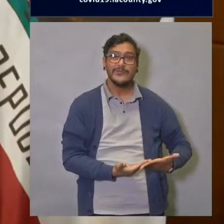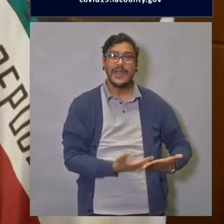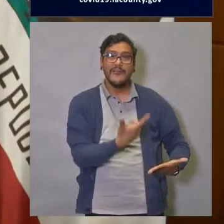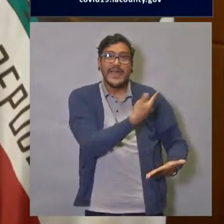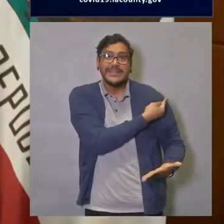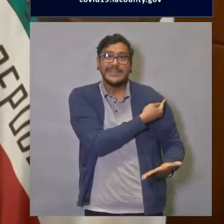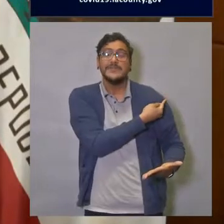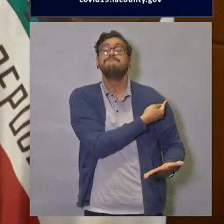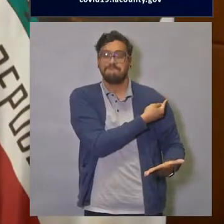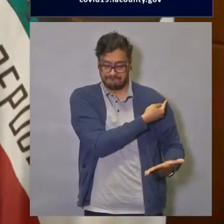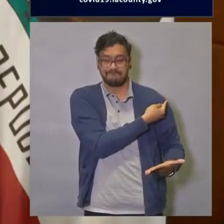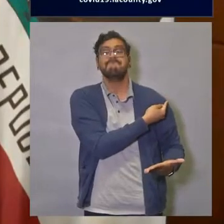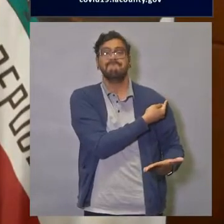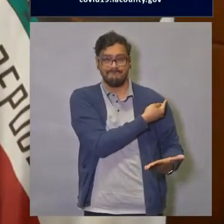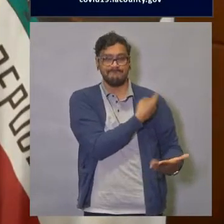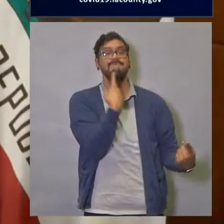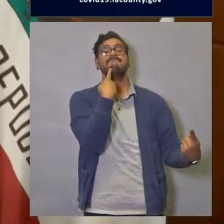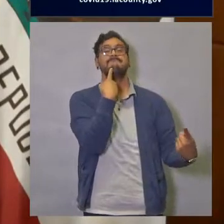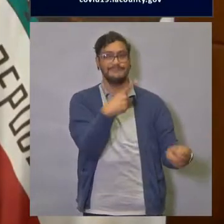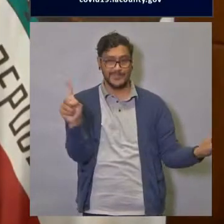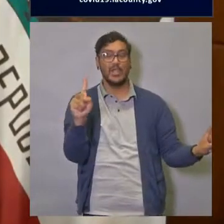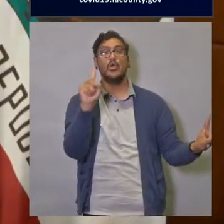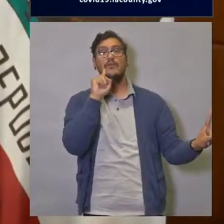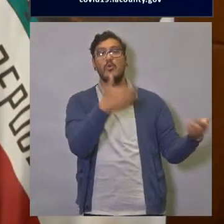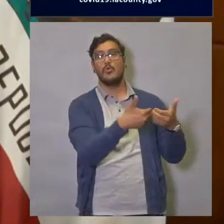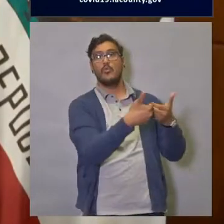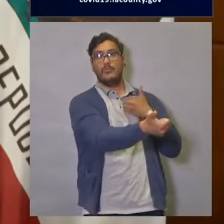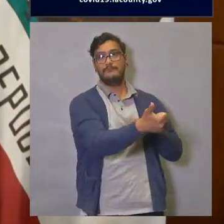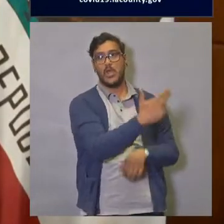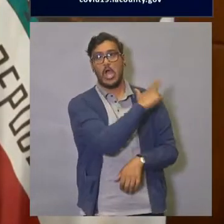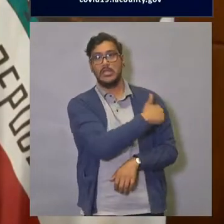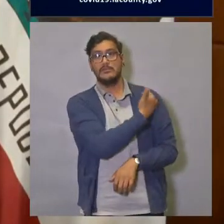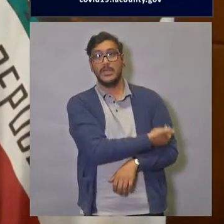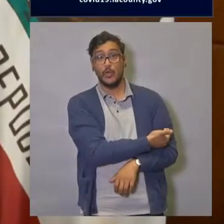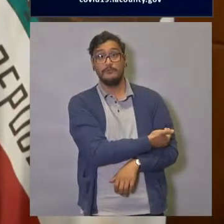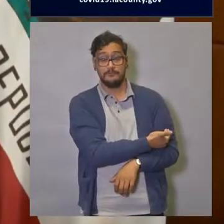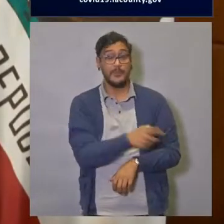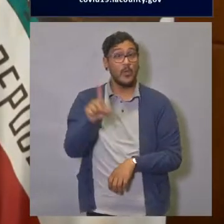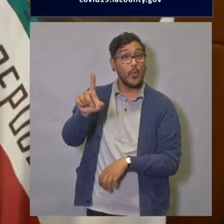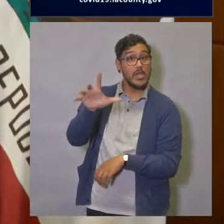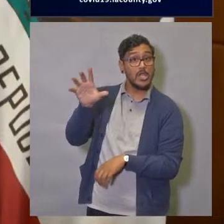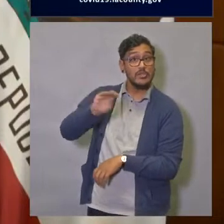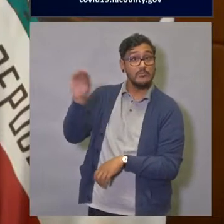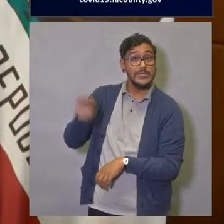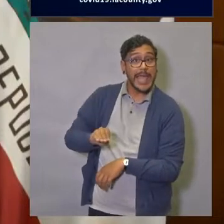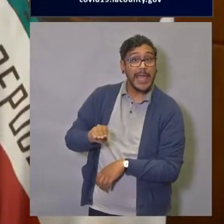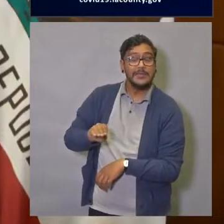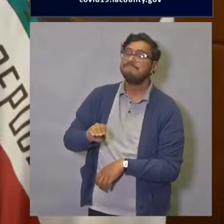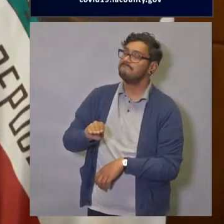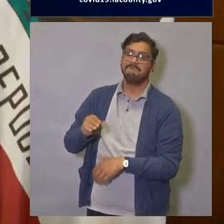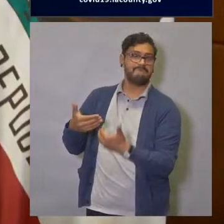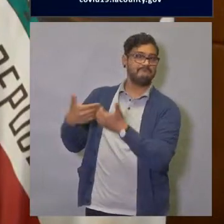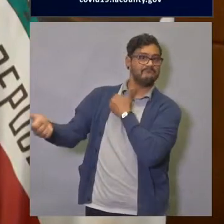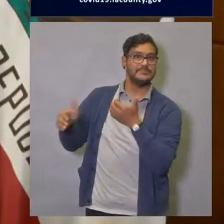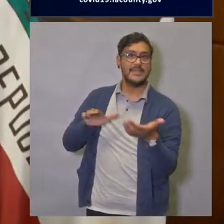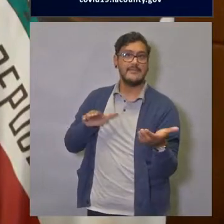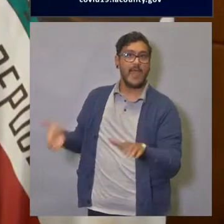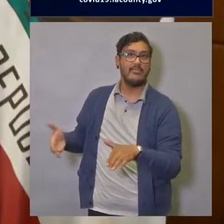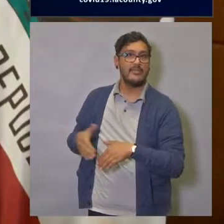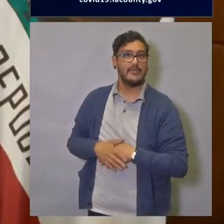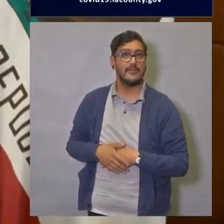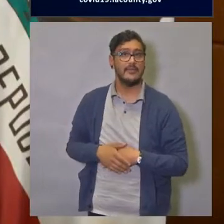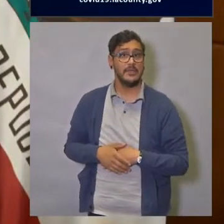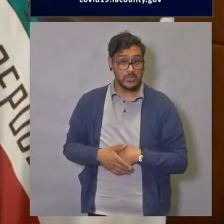effective in preventing hospitalization and 100% effective in preventing death. So if you're eligible, please